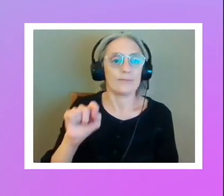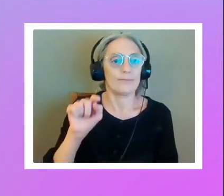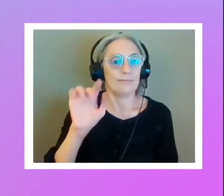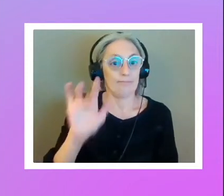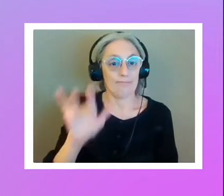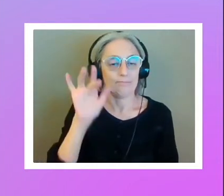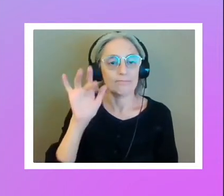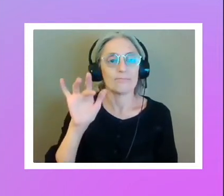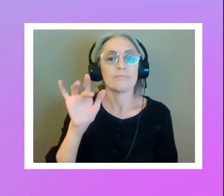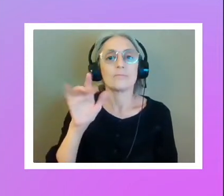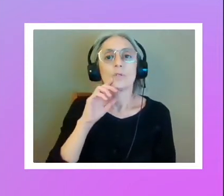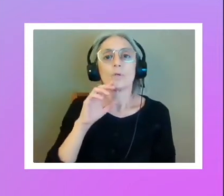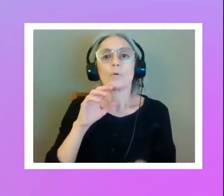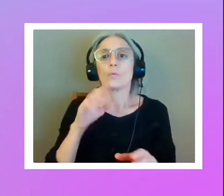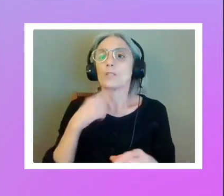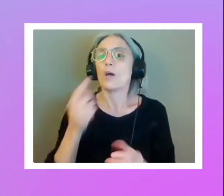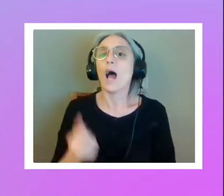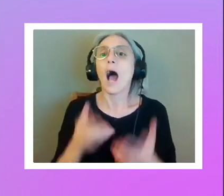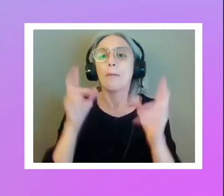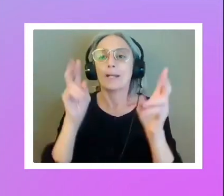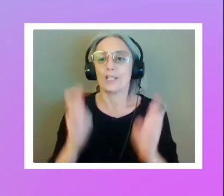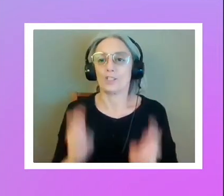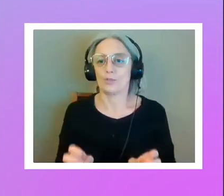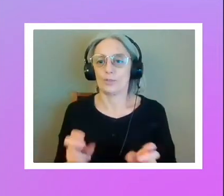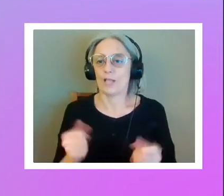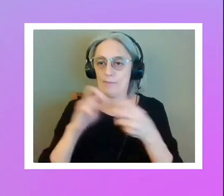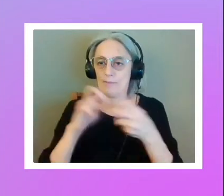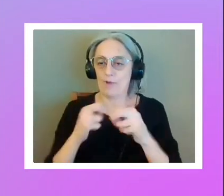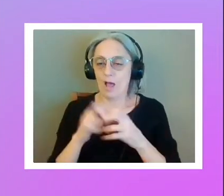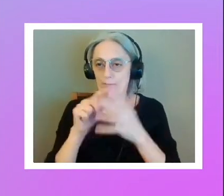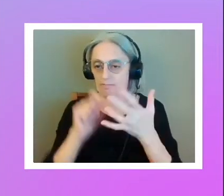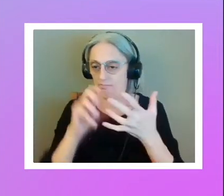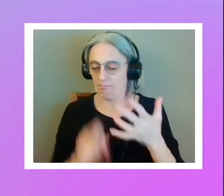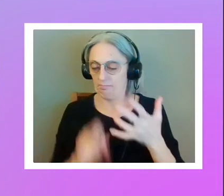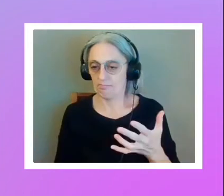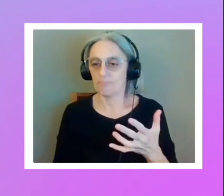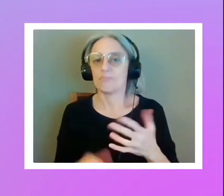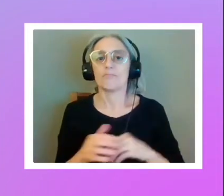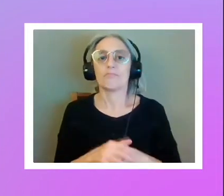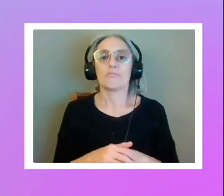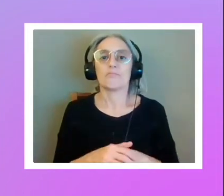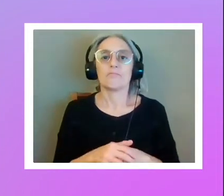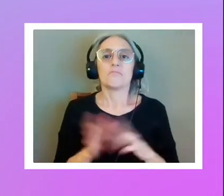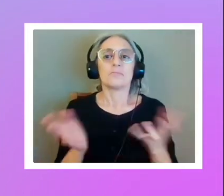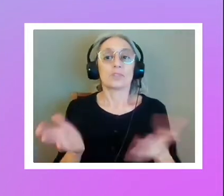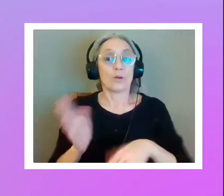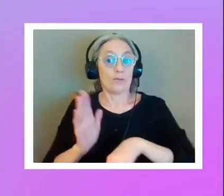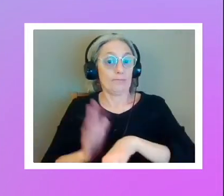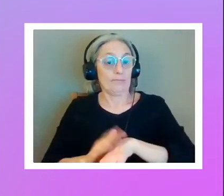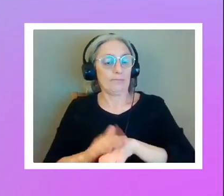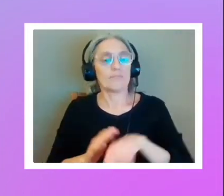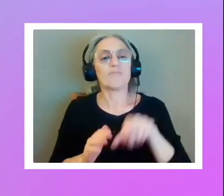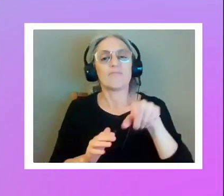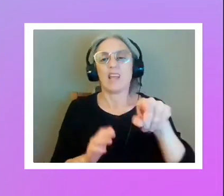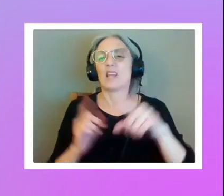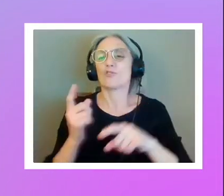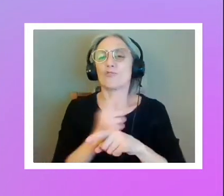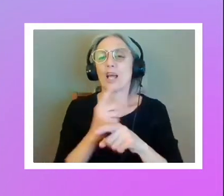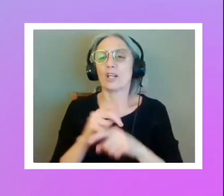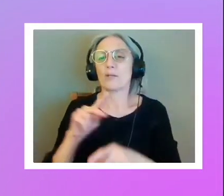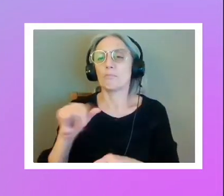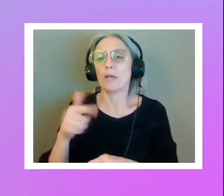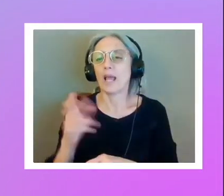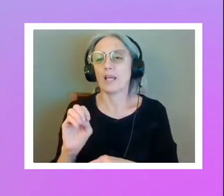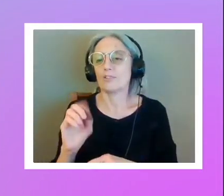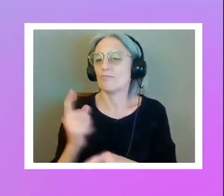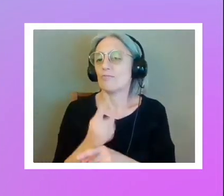tell you how many issues. So first and foremost, just to give you some heads up, this is just a regular page that's